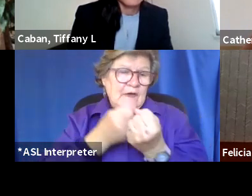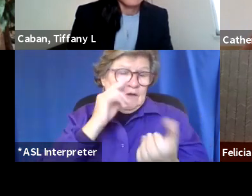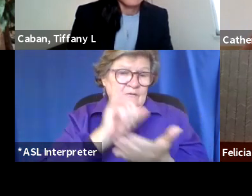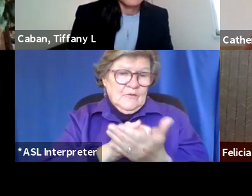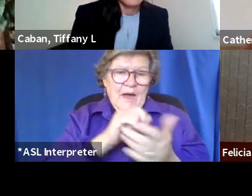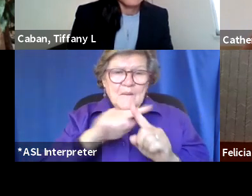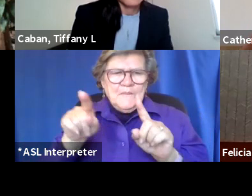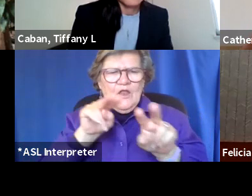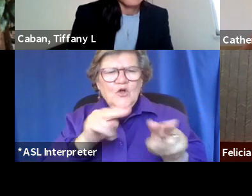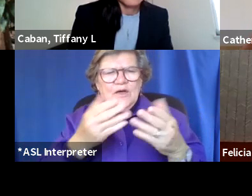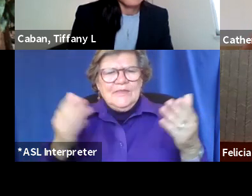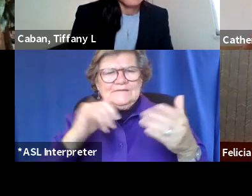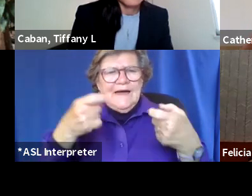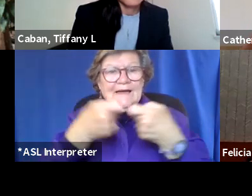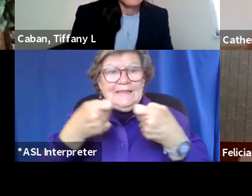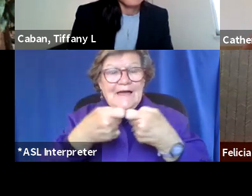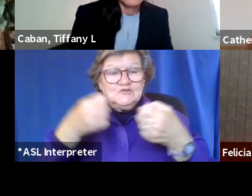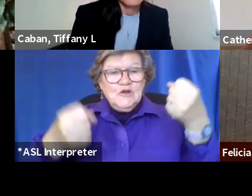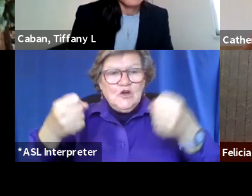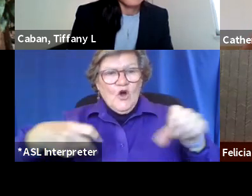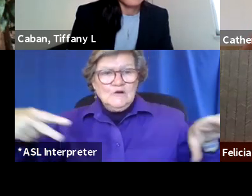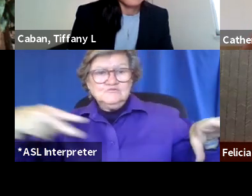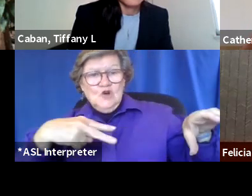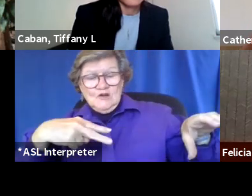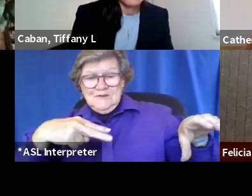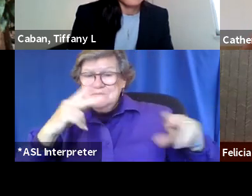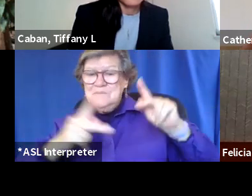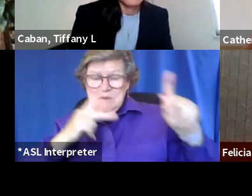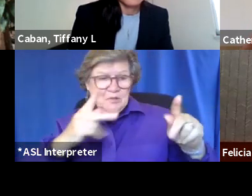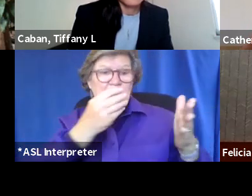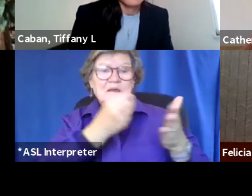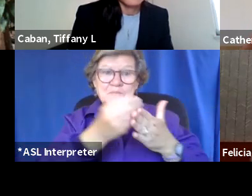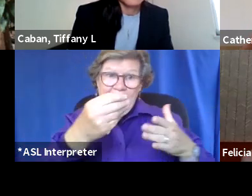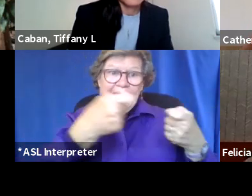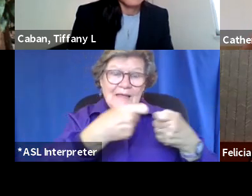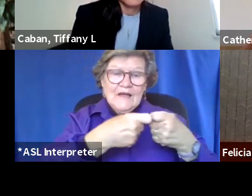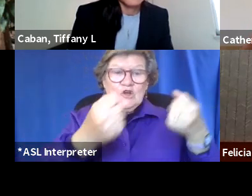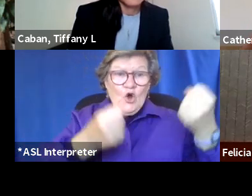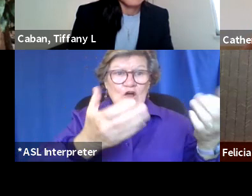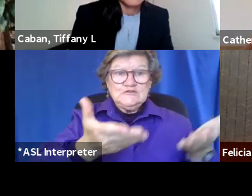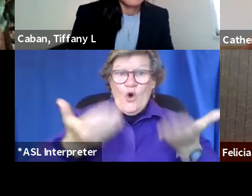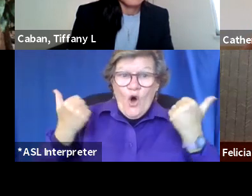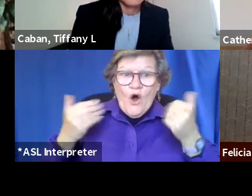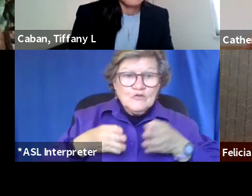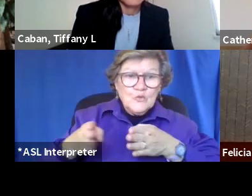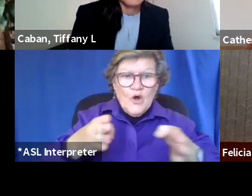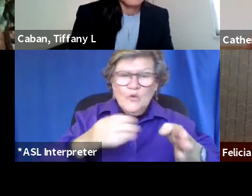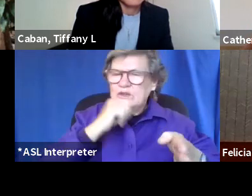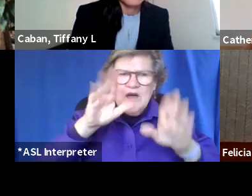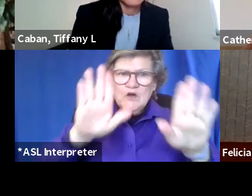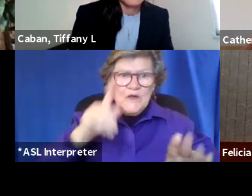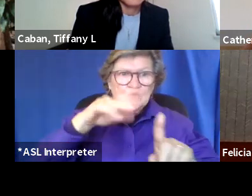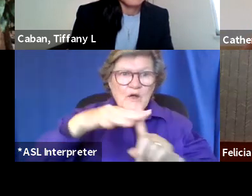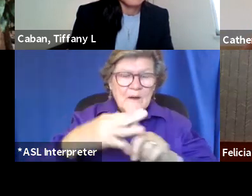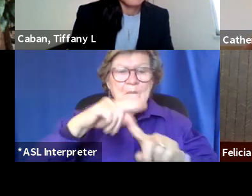things like electric car charging stations. People are going to have cars. We want to get cars off the road, right? Because they're not great for the environment. But